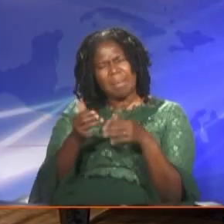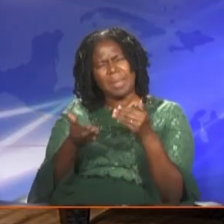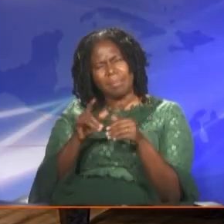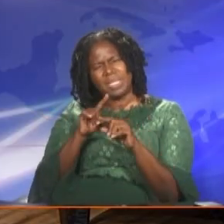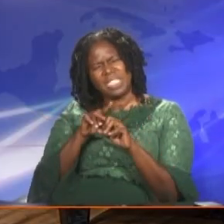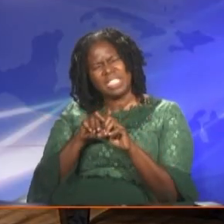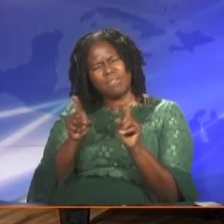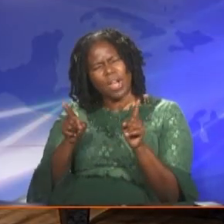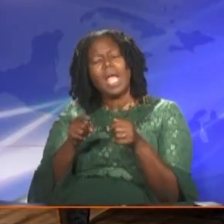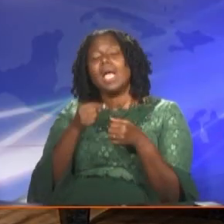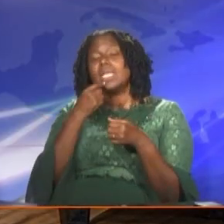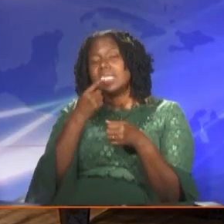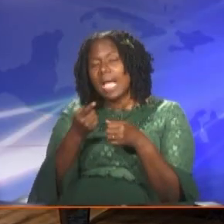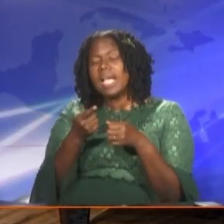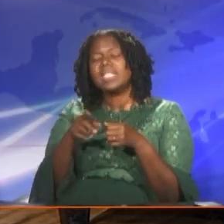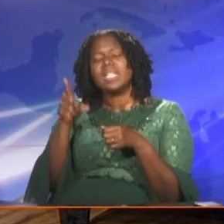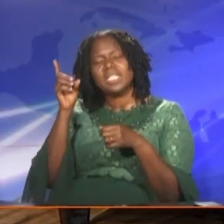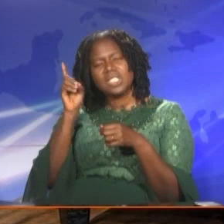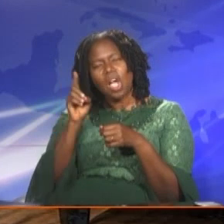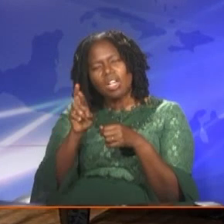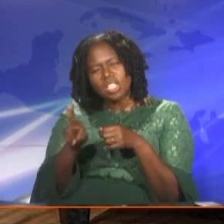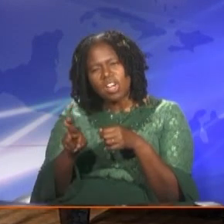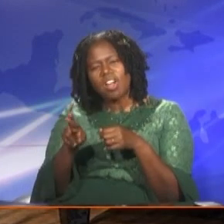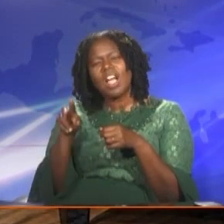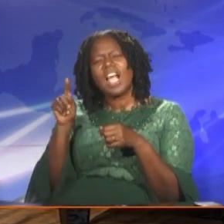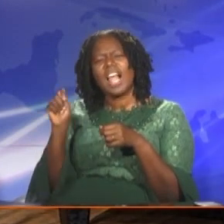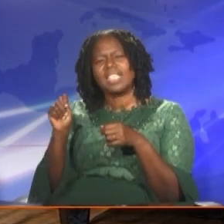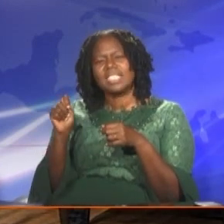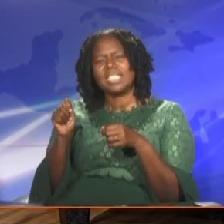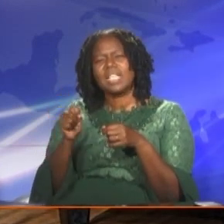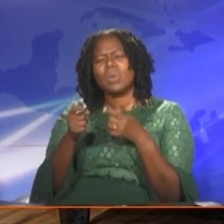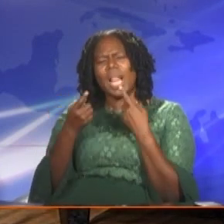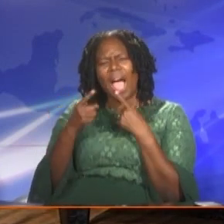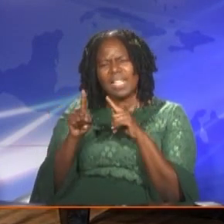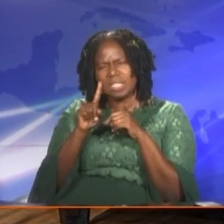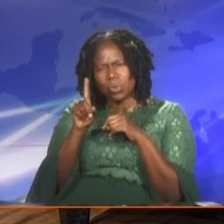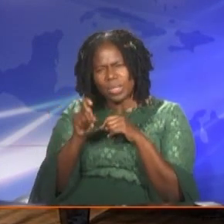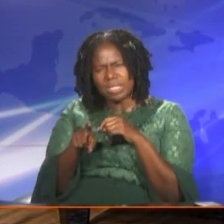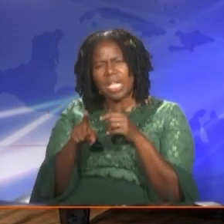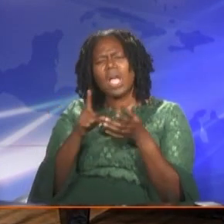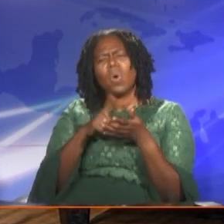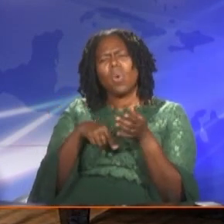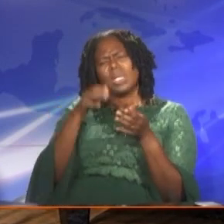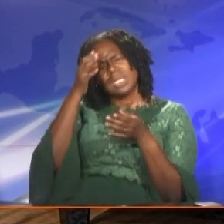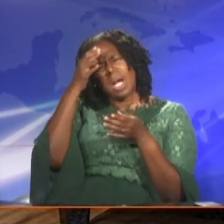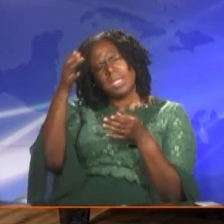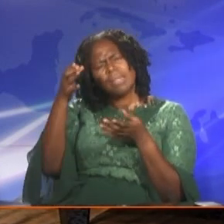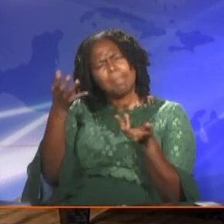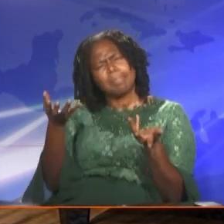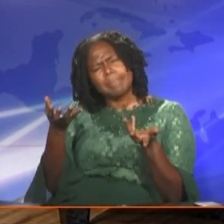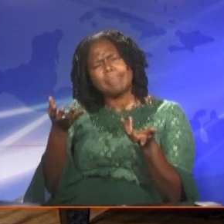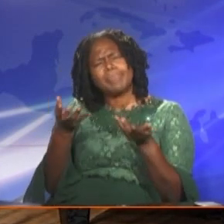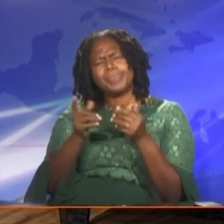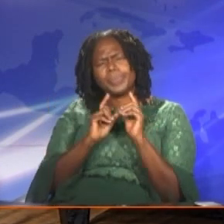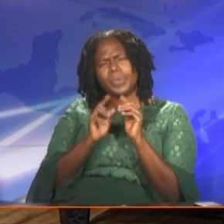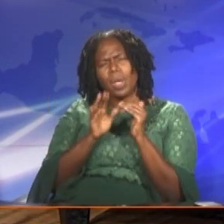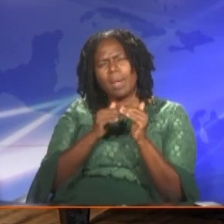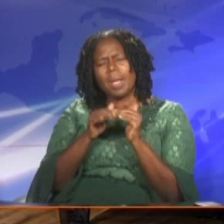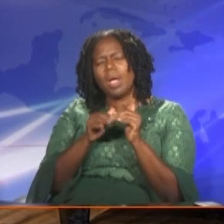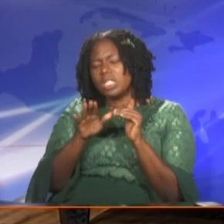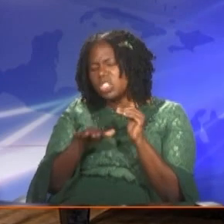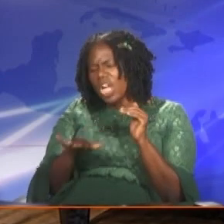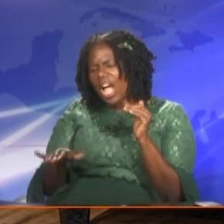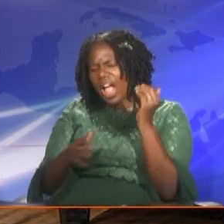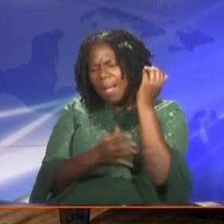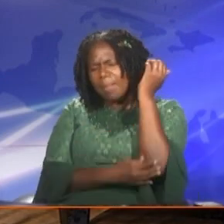actually answer that question for us. What is the concept exactly of child poverty? Is it different?